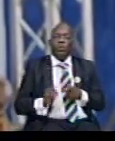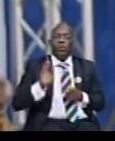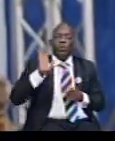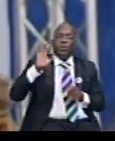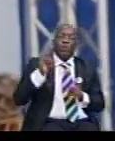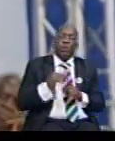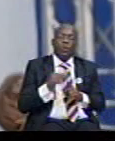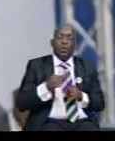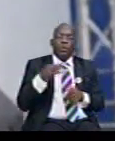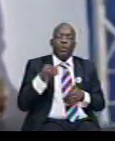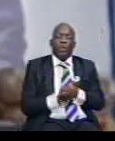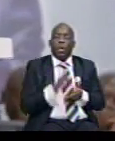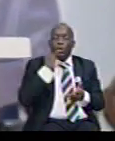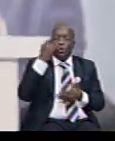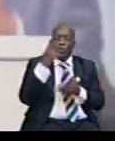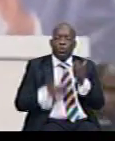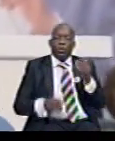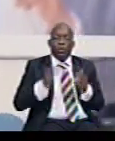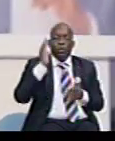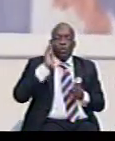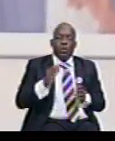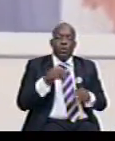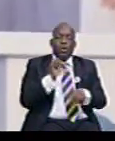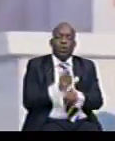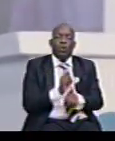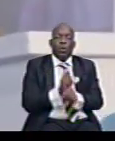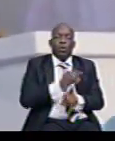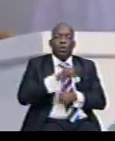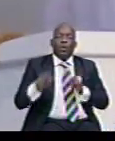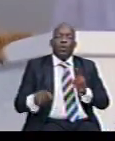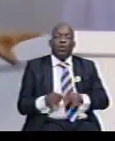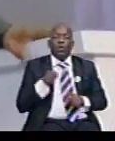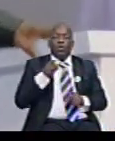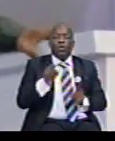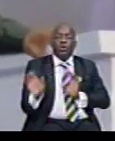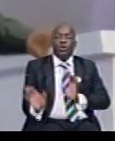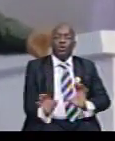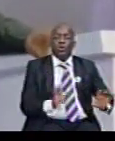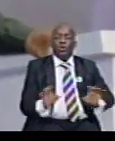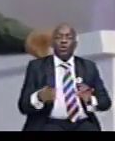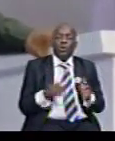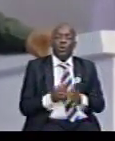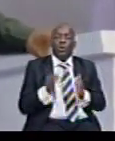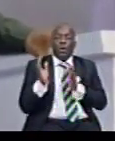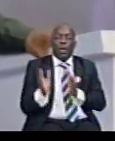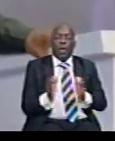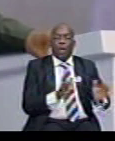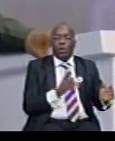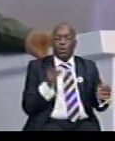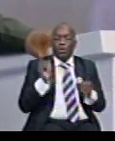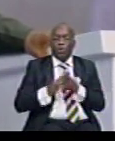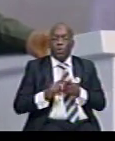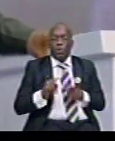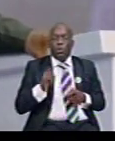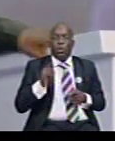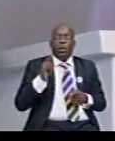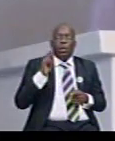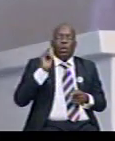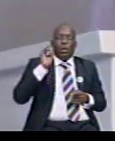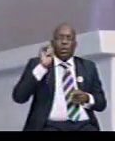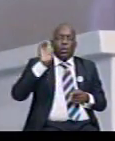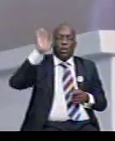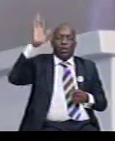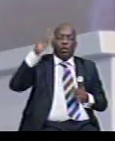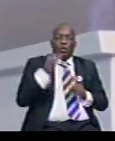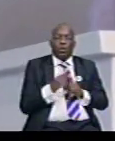will work. That's what will work. When you do it according to his word, not